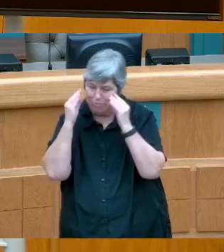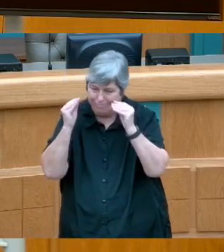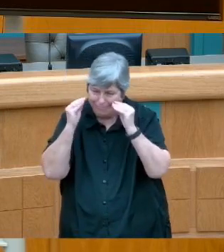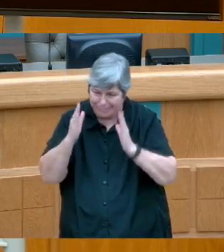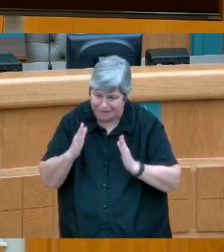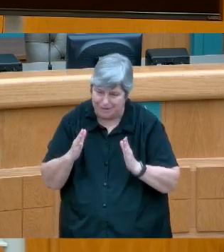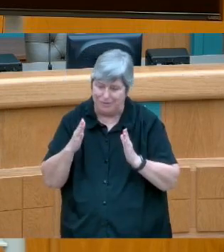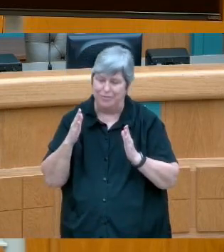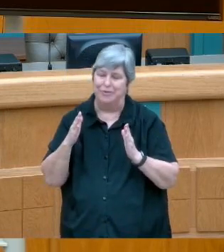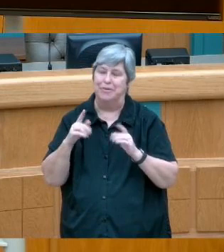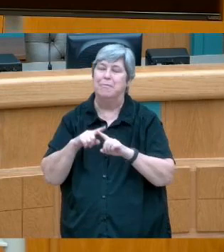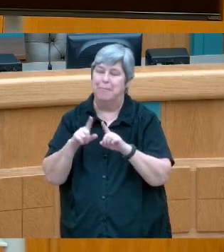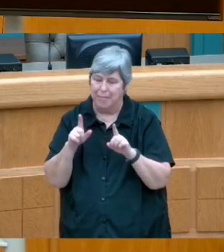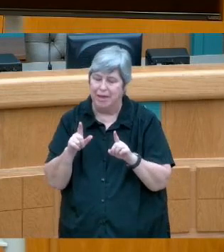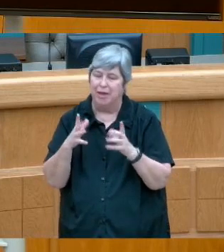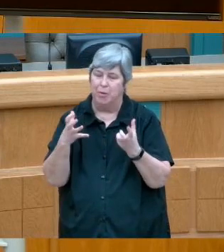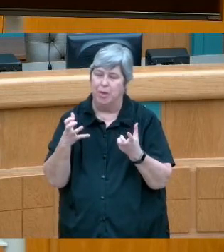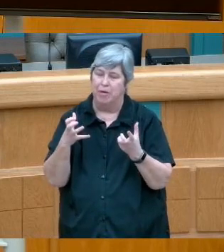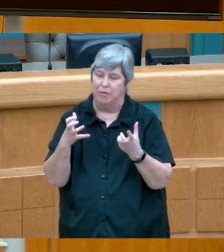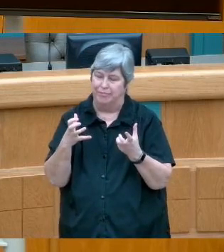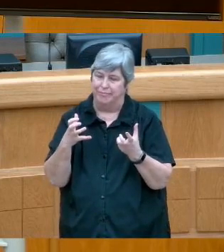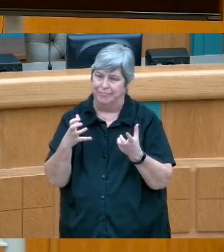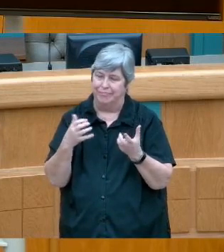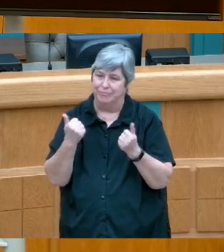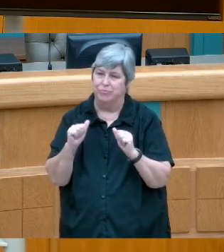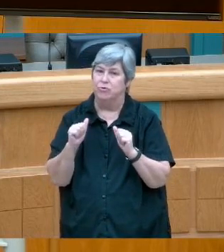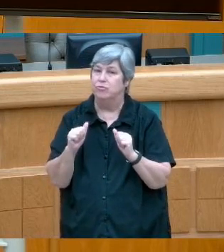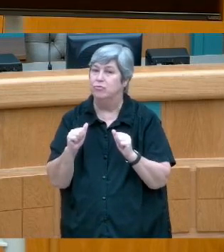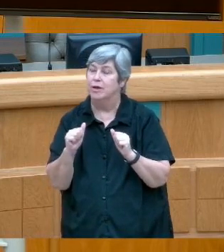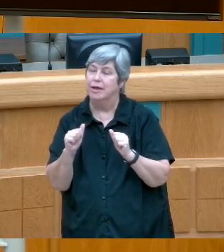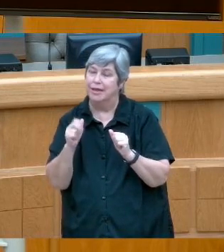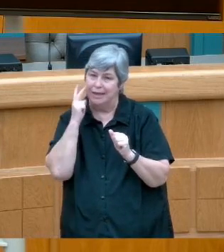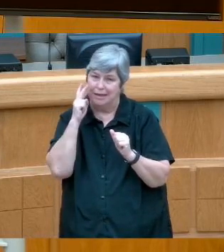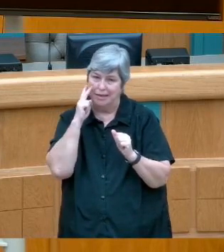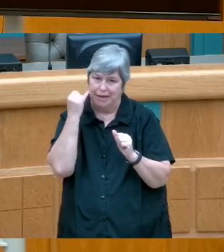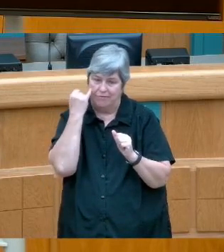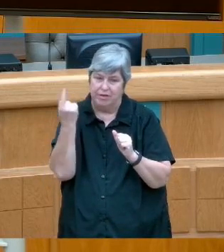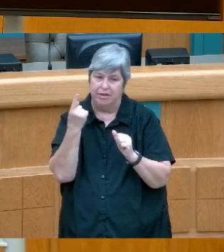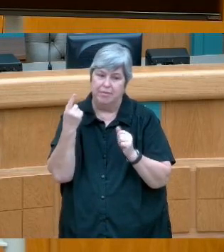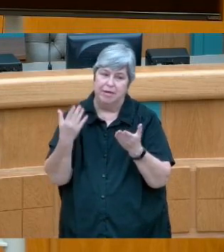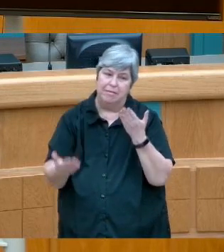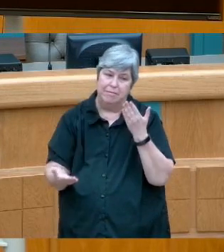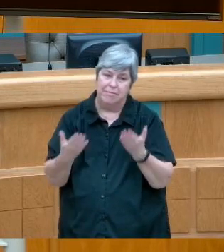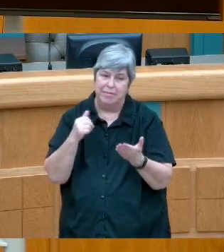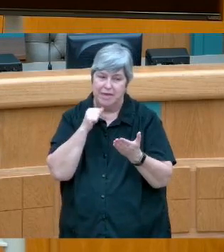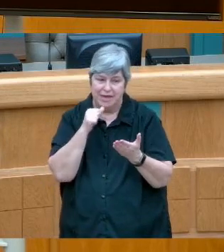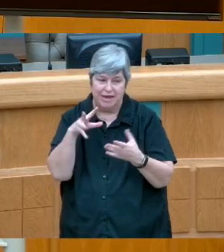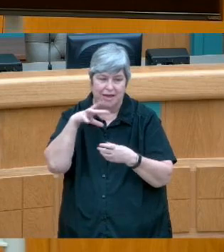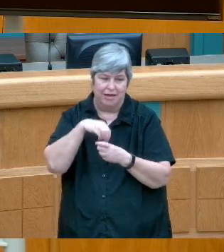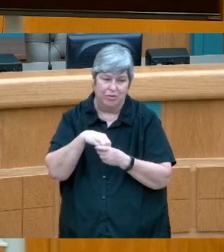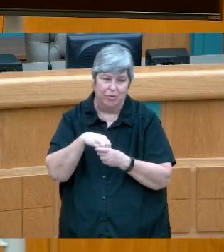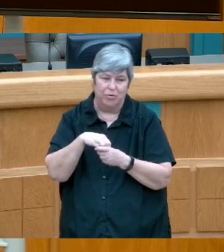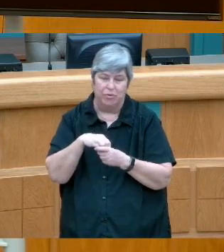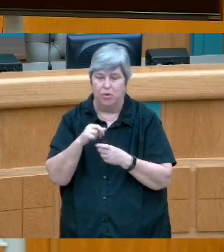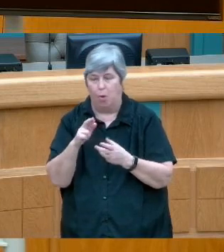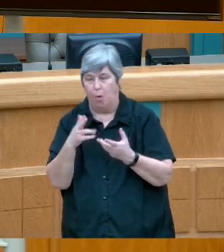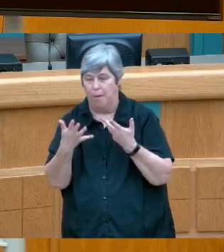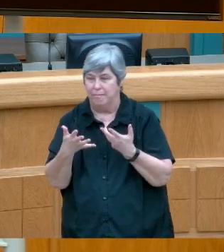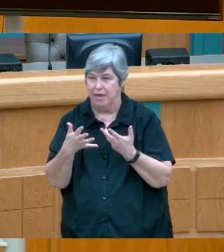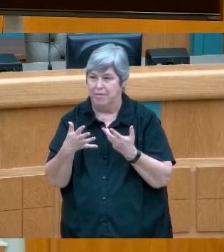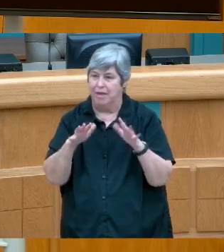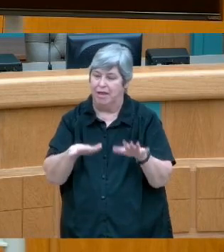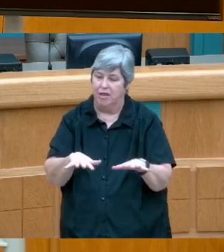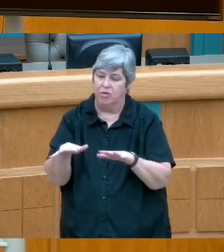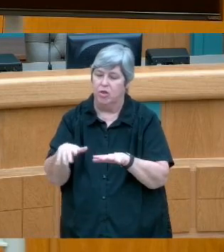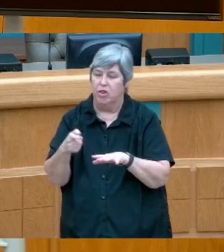professor, but we want to try this out, see if there's something that he may have not covered, or slow the presentation